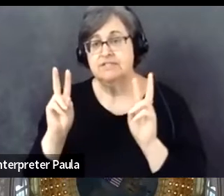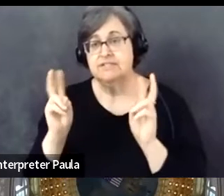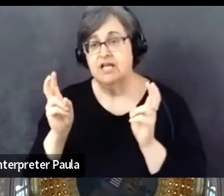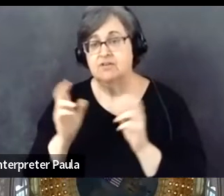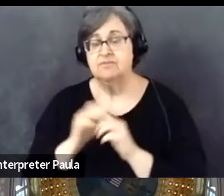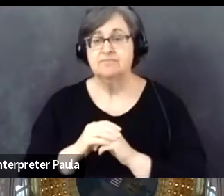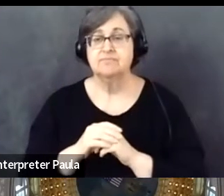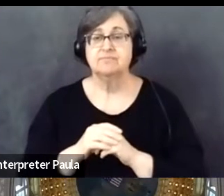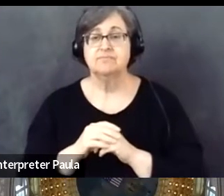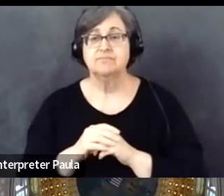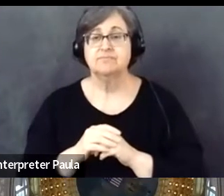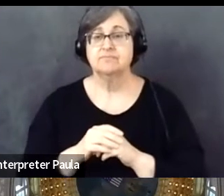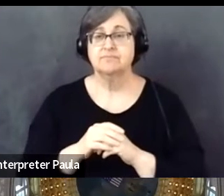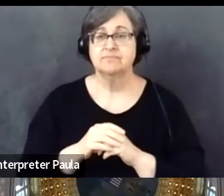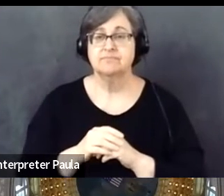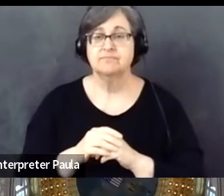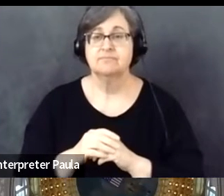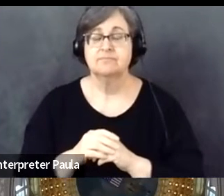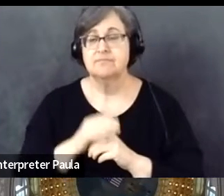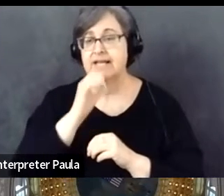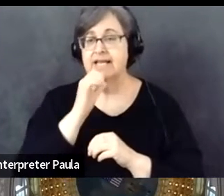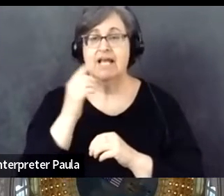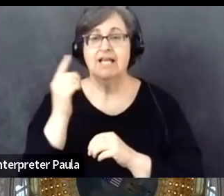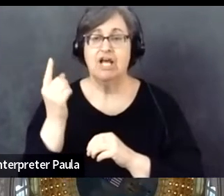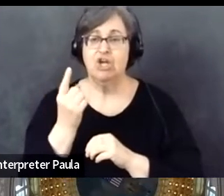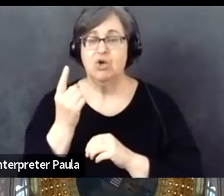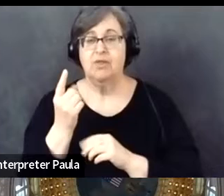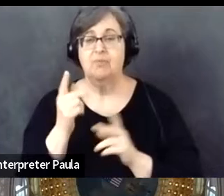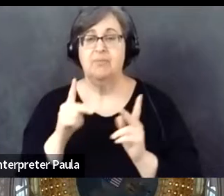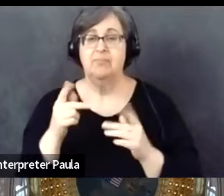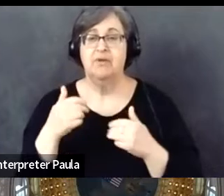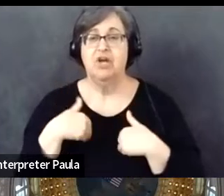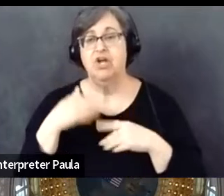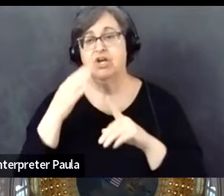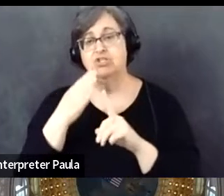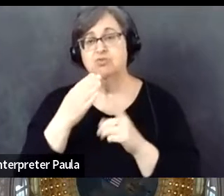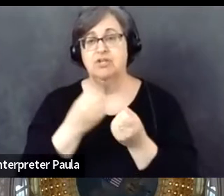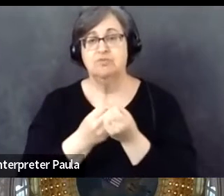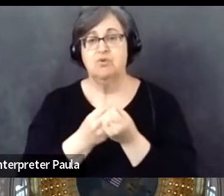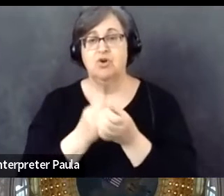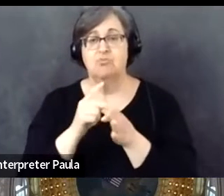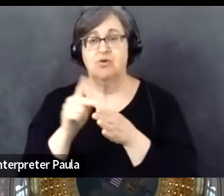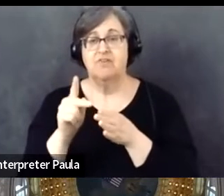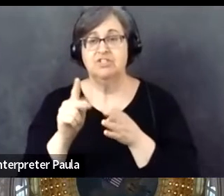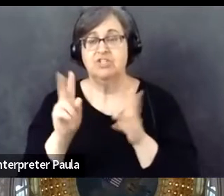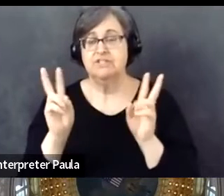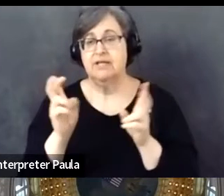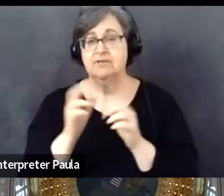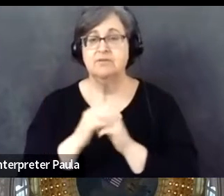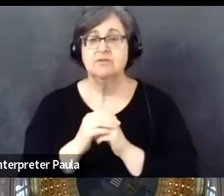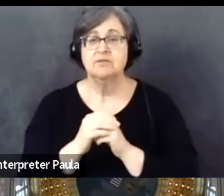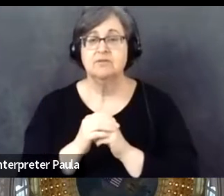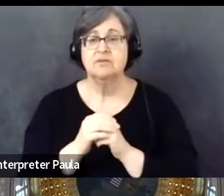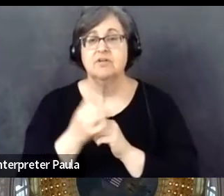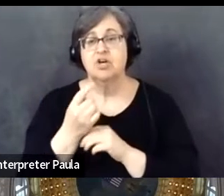So it's not just those that have like the direct support professional title. It's